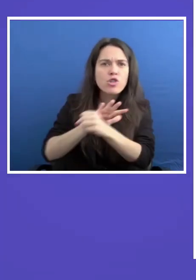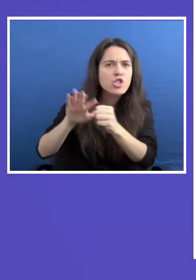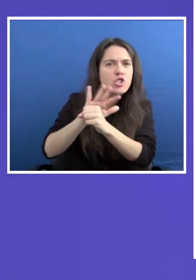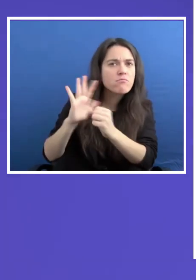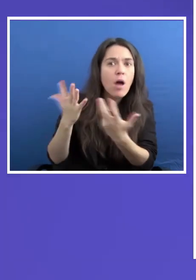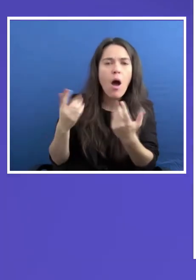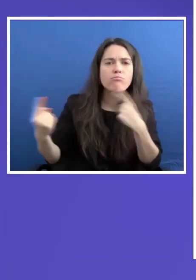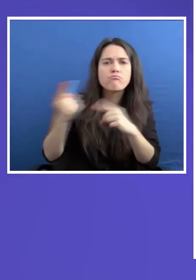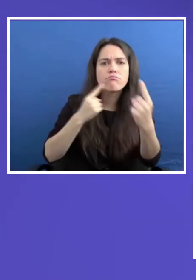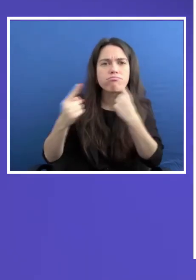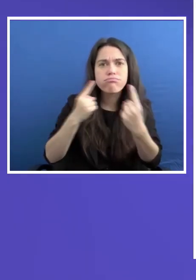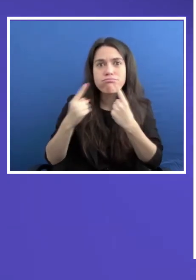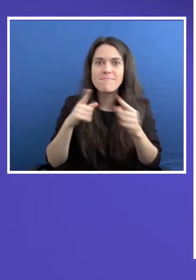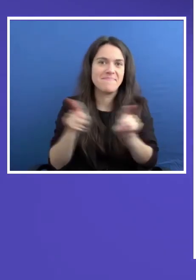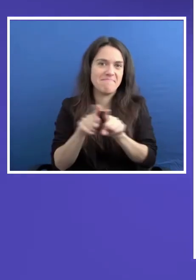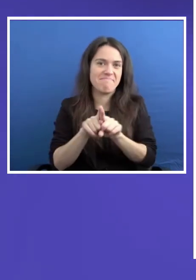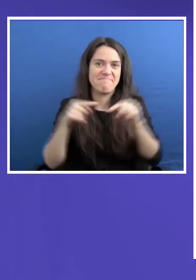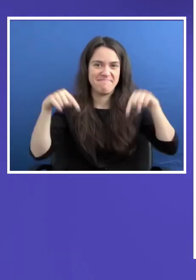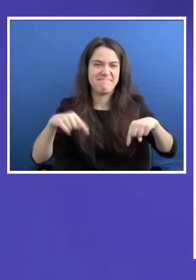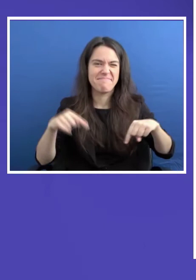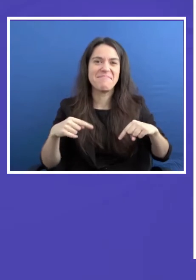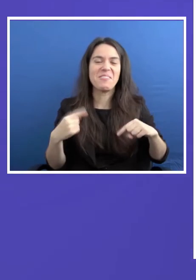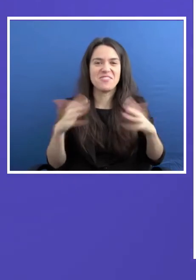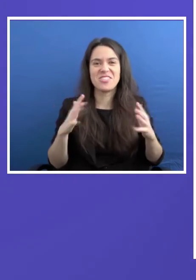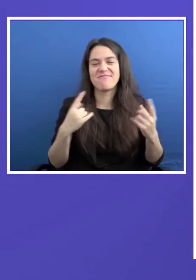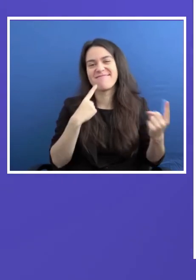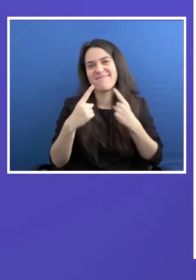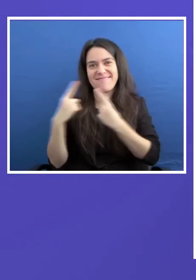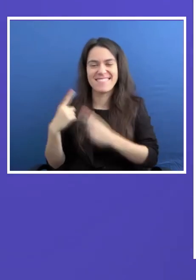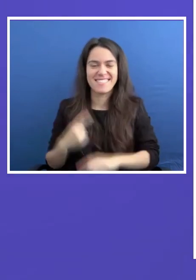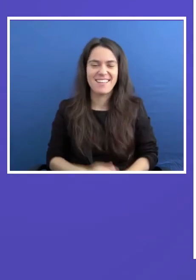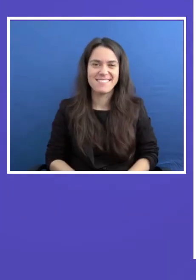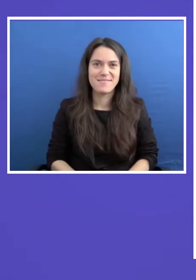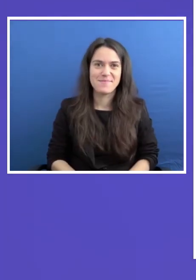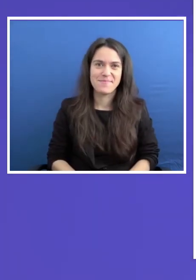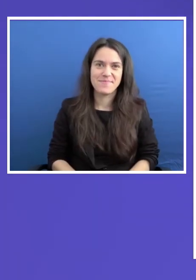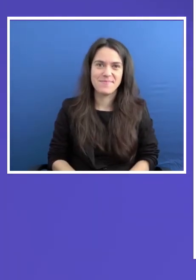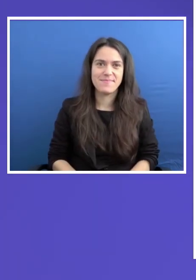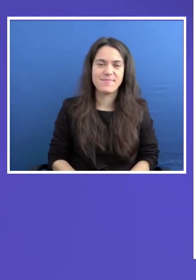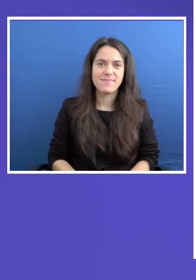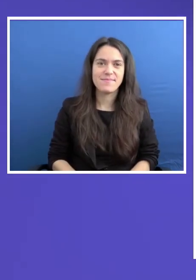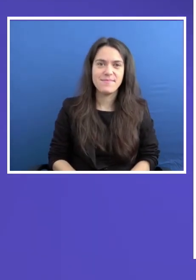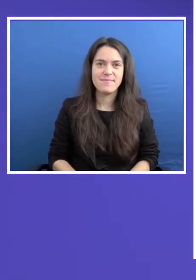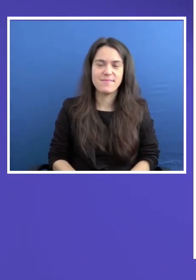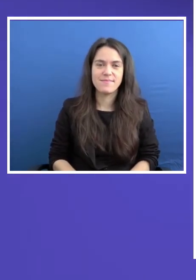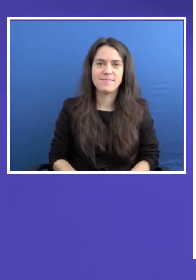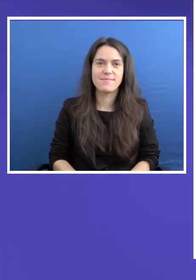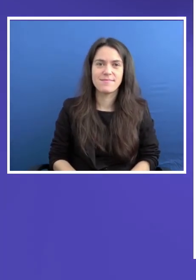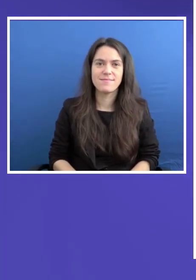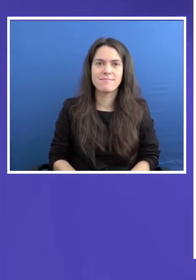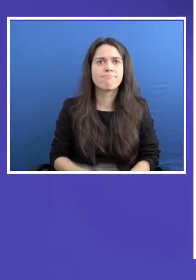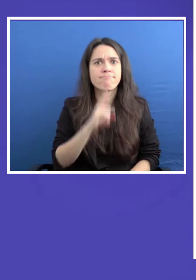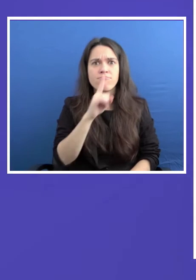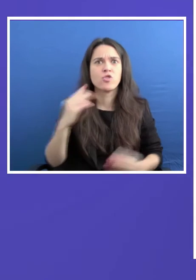topics that were also mentioned in this side event just now. It was very inspiring to follow the